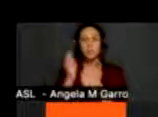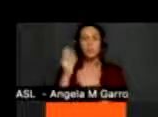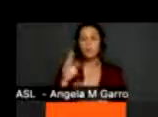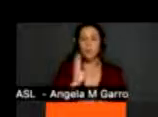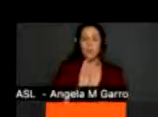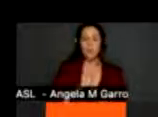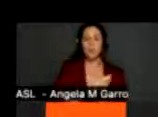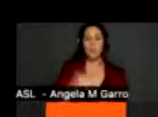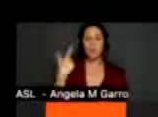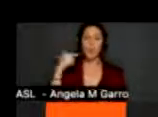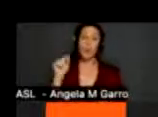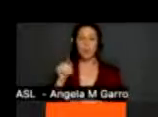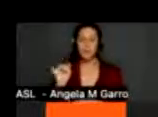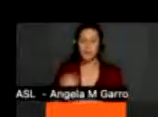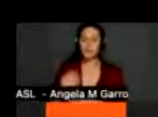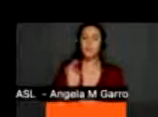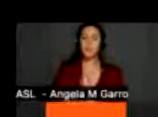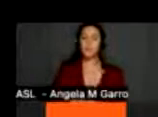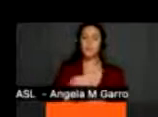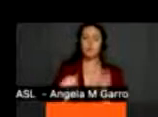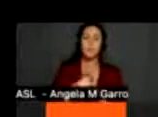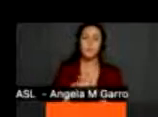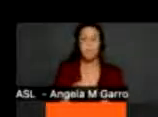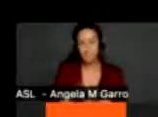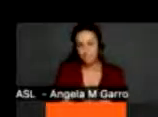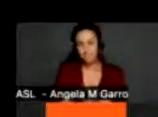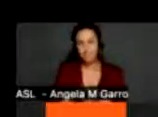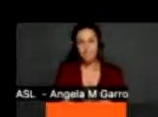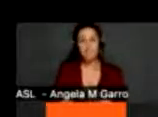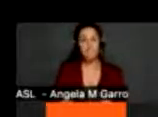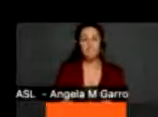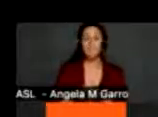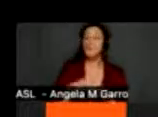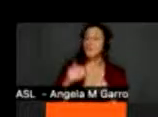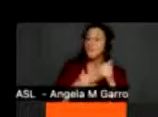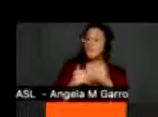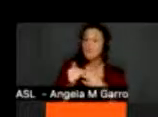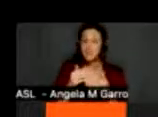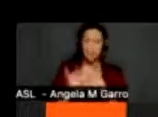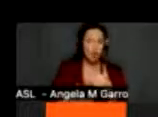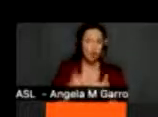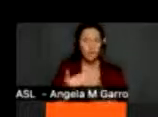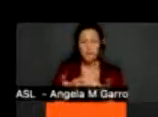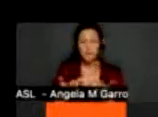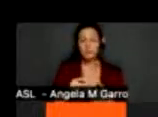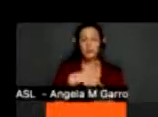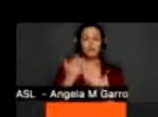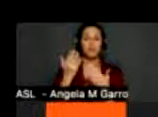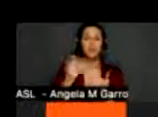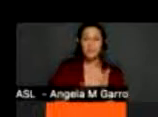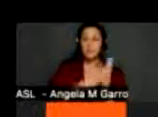being board approval. So the facilities process is recommended to initiate in May.